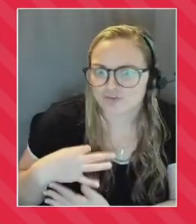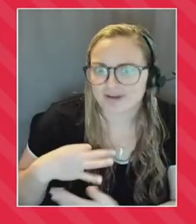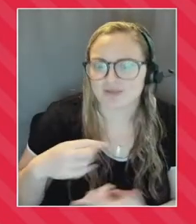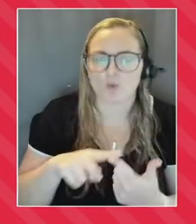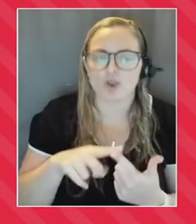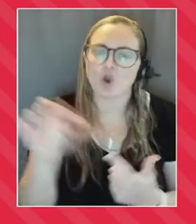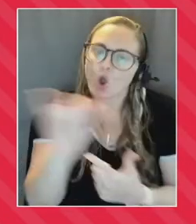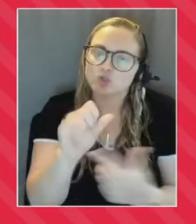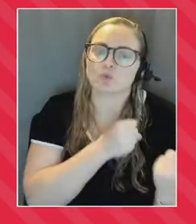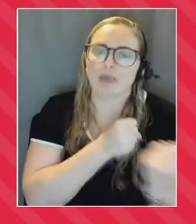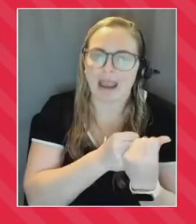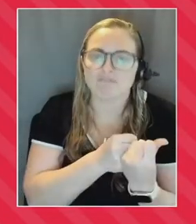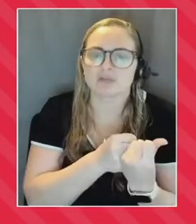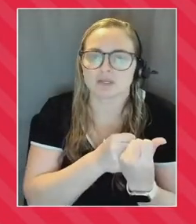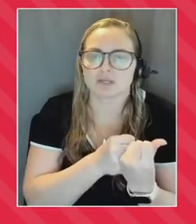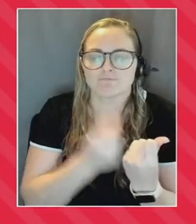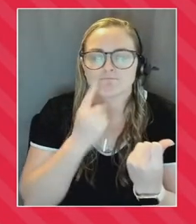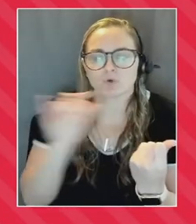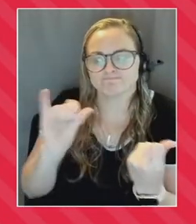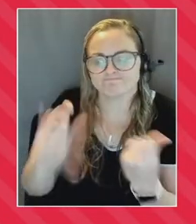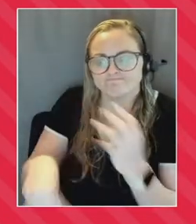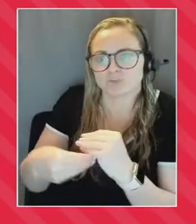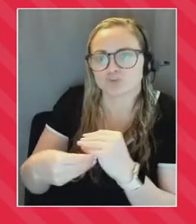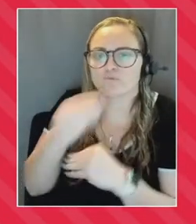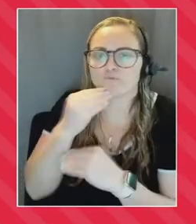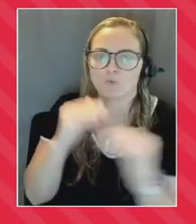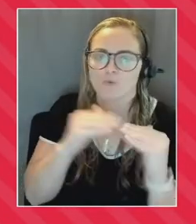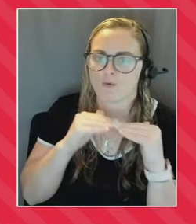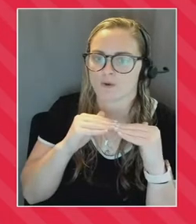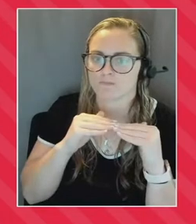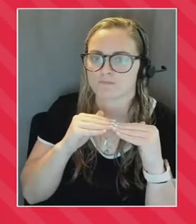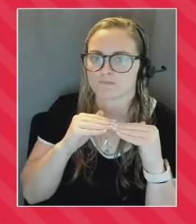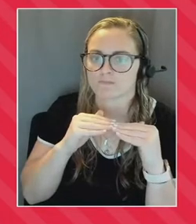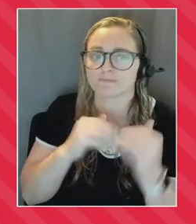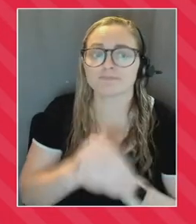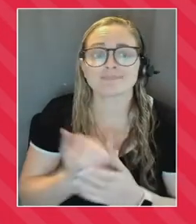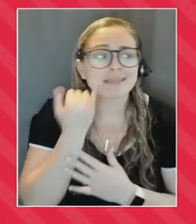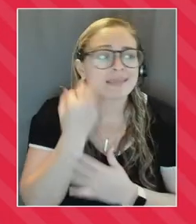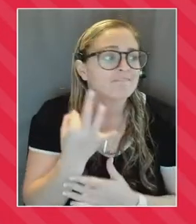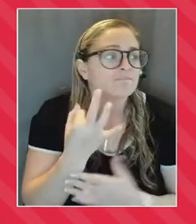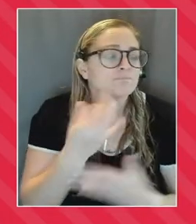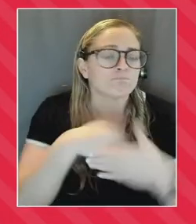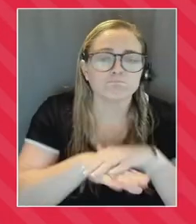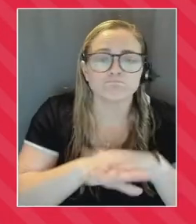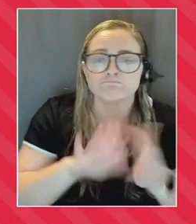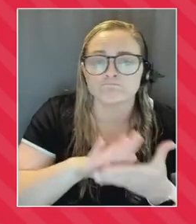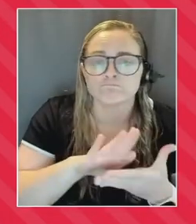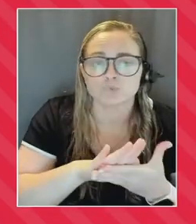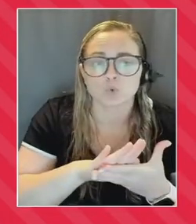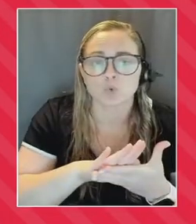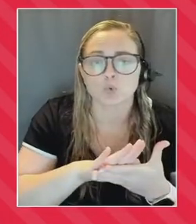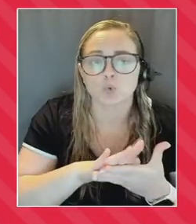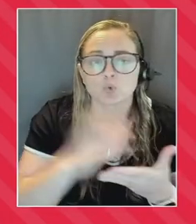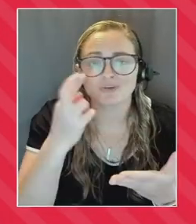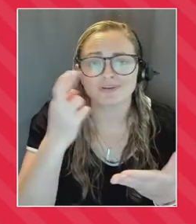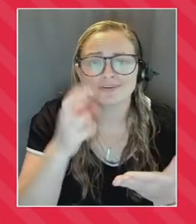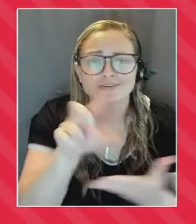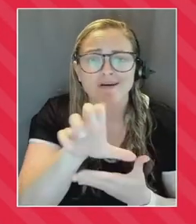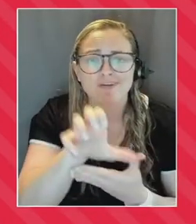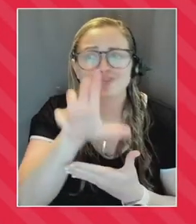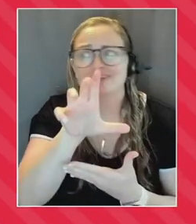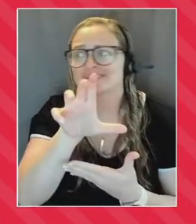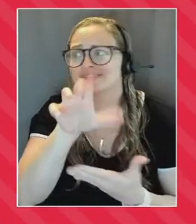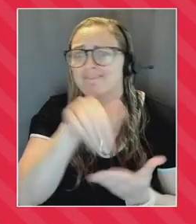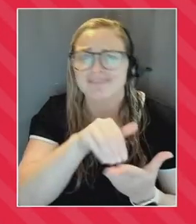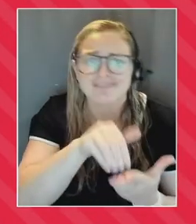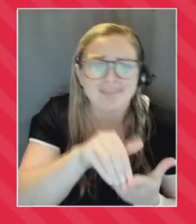advocating for food equity. Because if you go to school to find yourself with hundreds of thousands of dollars in student